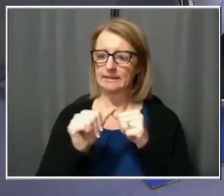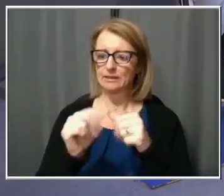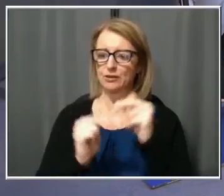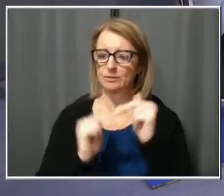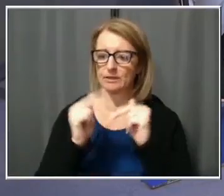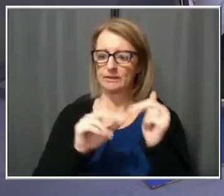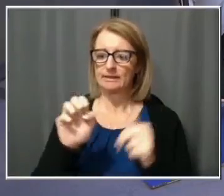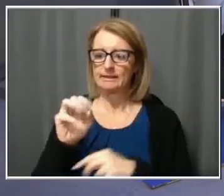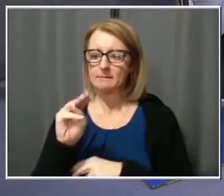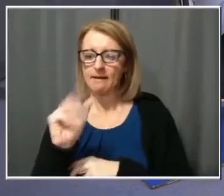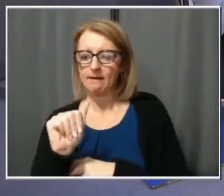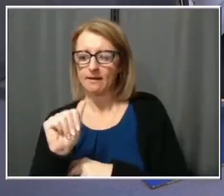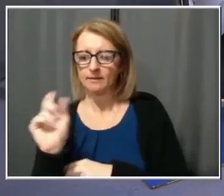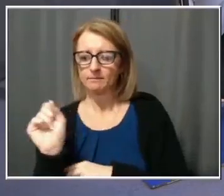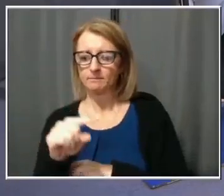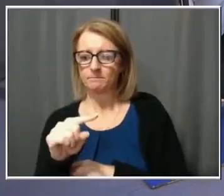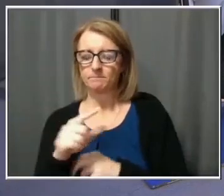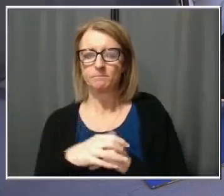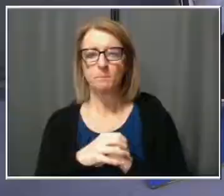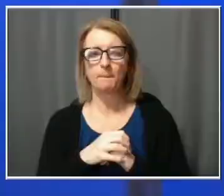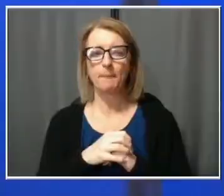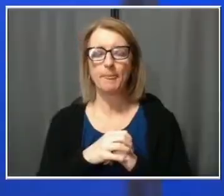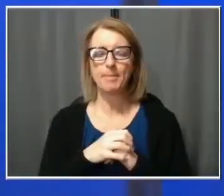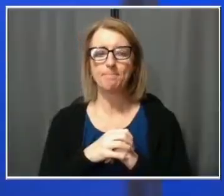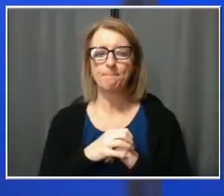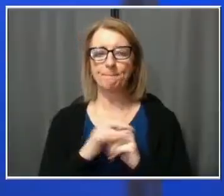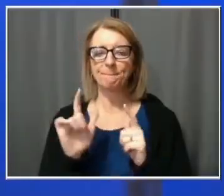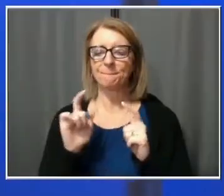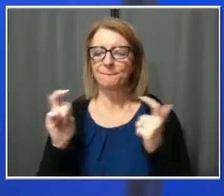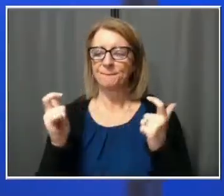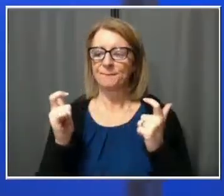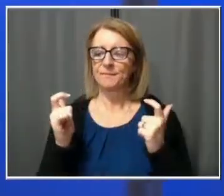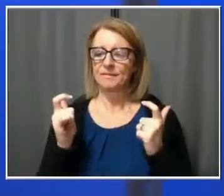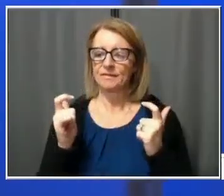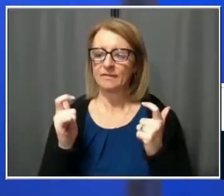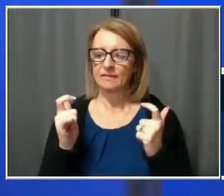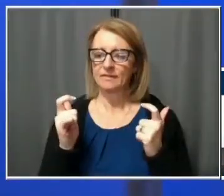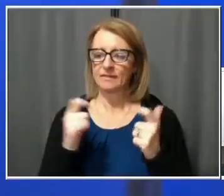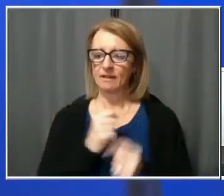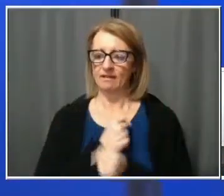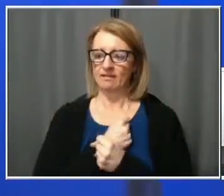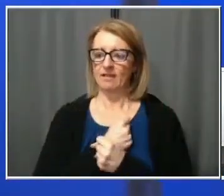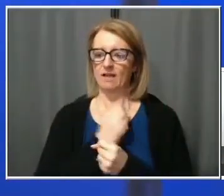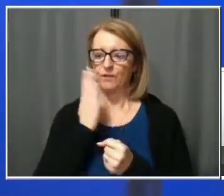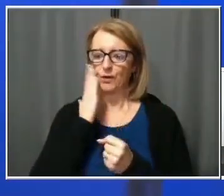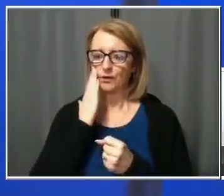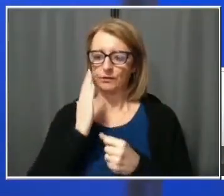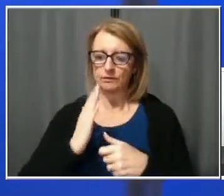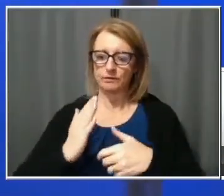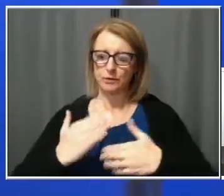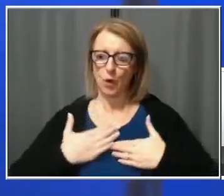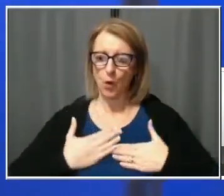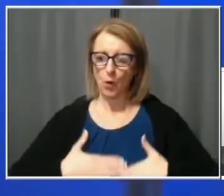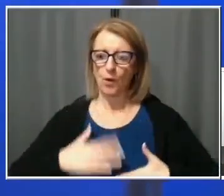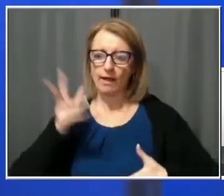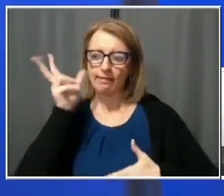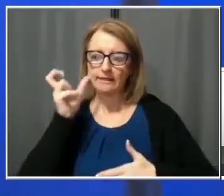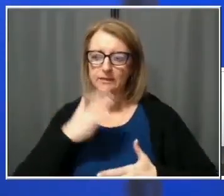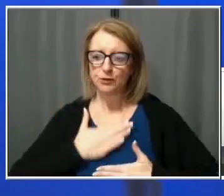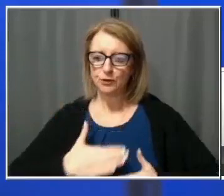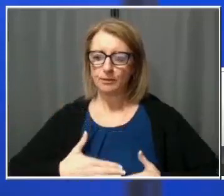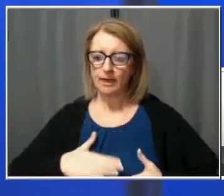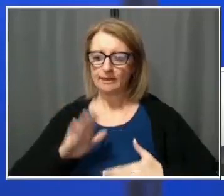takeaway? I think the big takeaway is just love your body, know your body, and listen to your body.